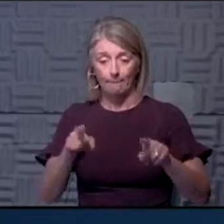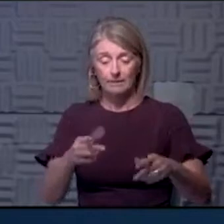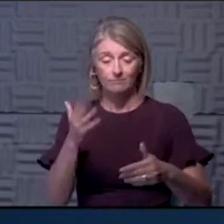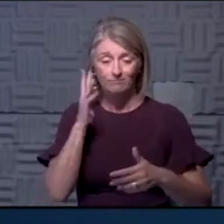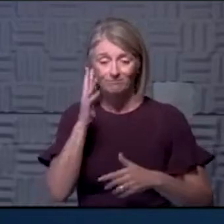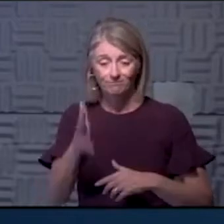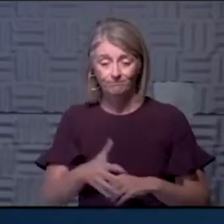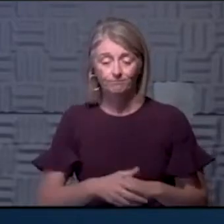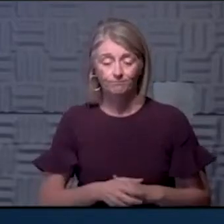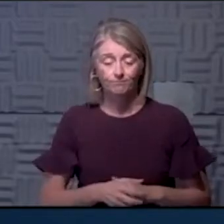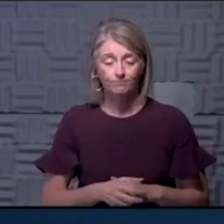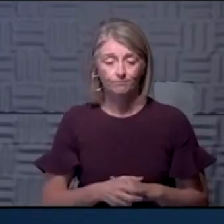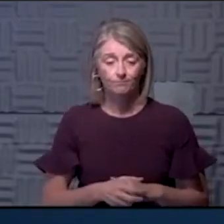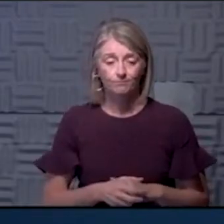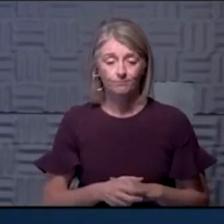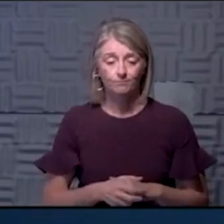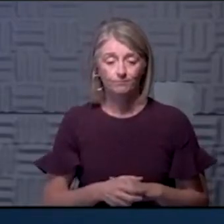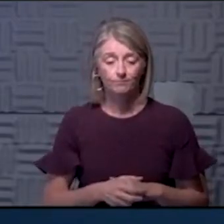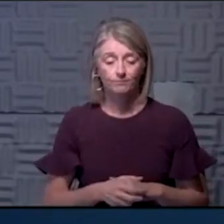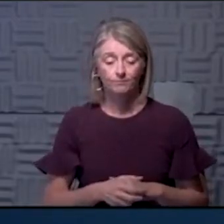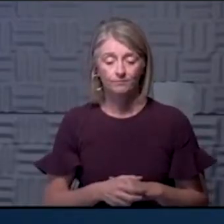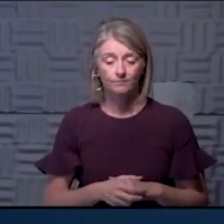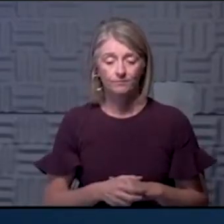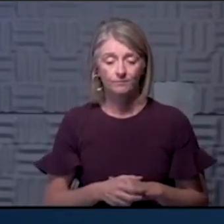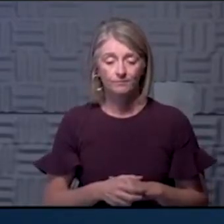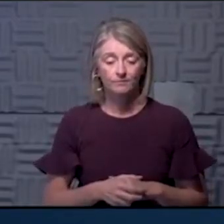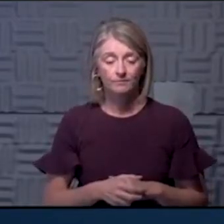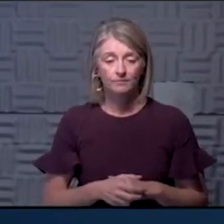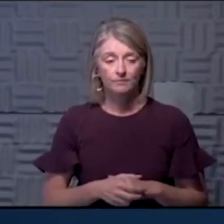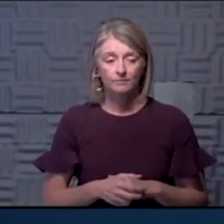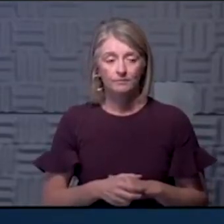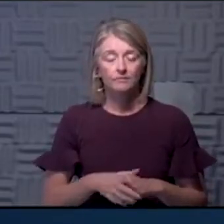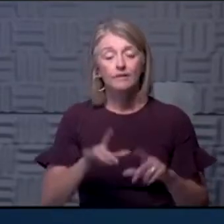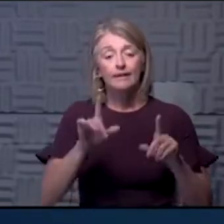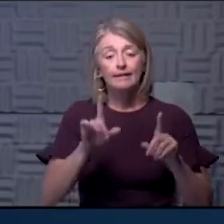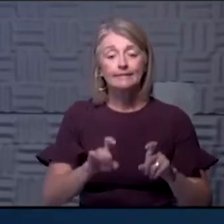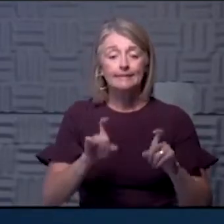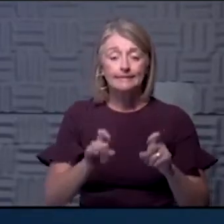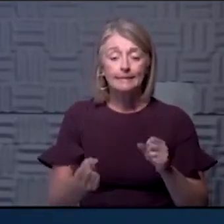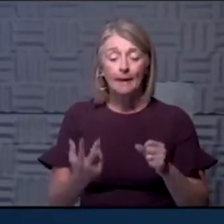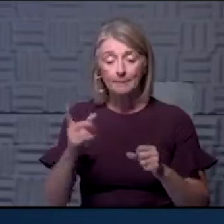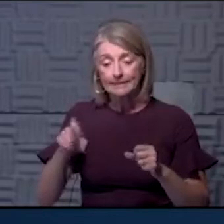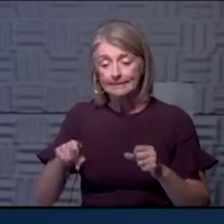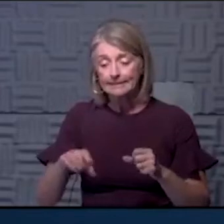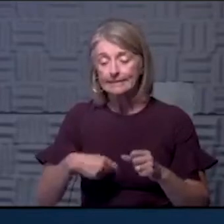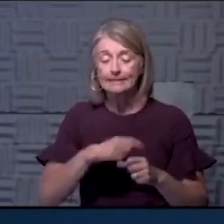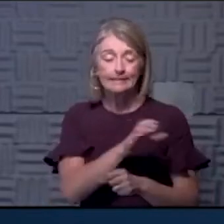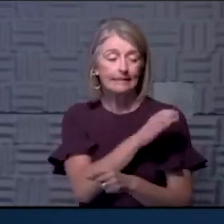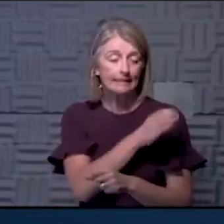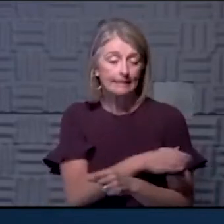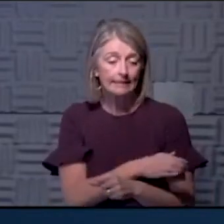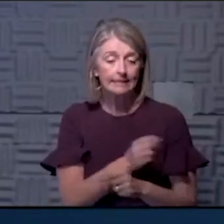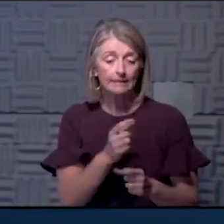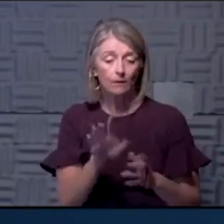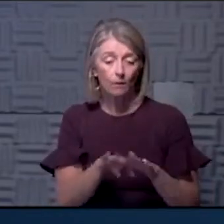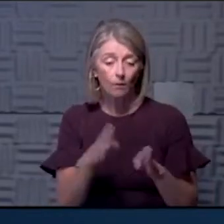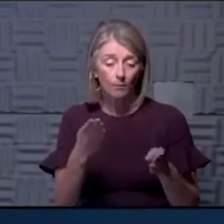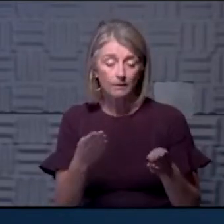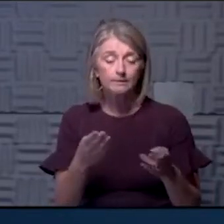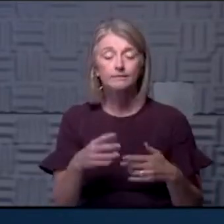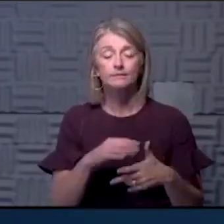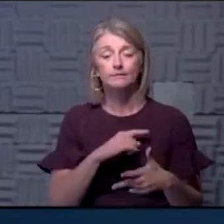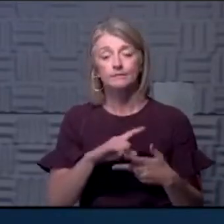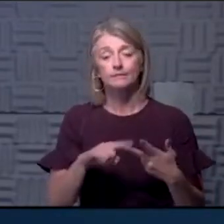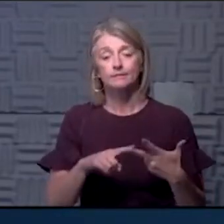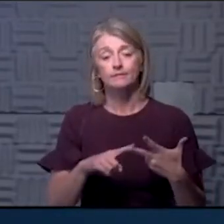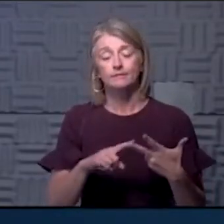campus in the foreseeable future for things like testing capacity, clinic capacity, but then also